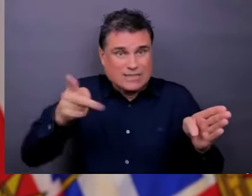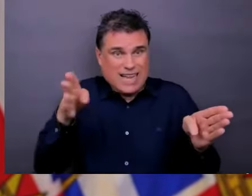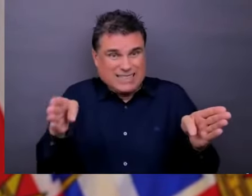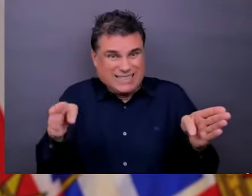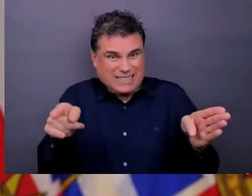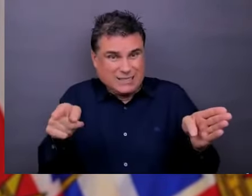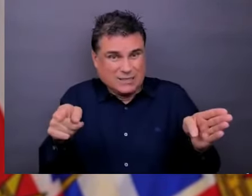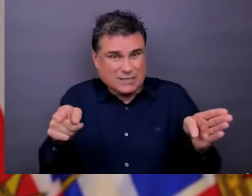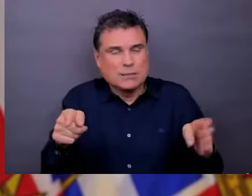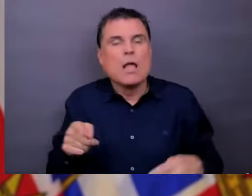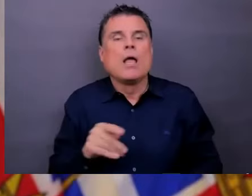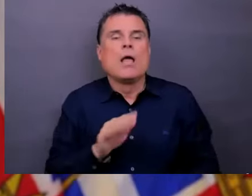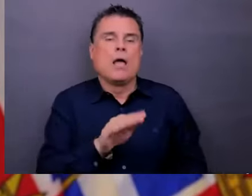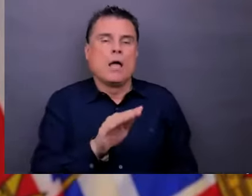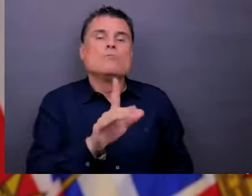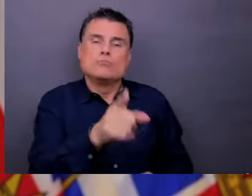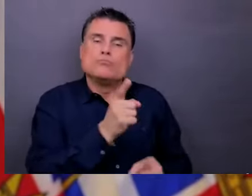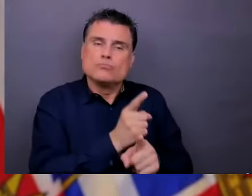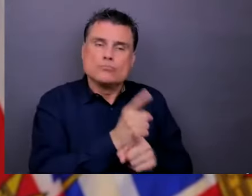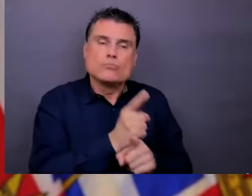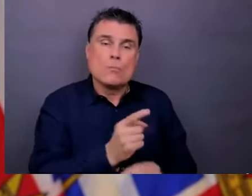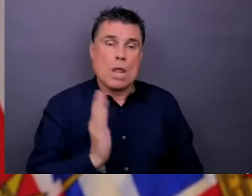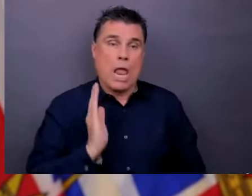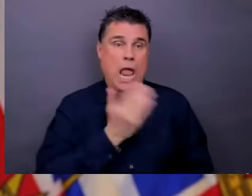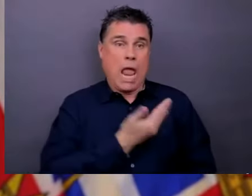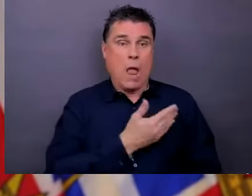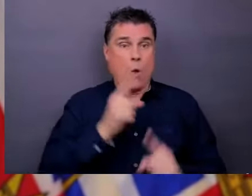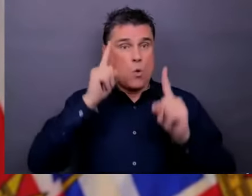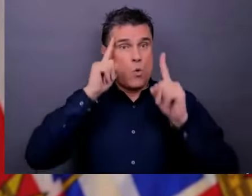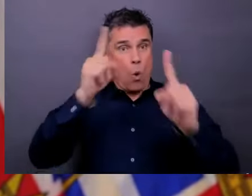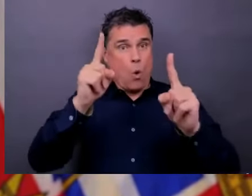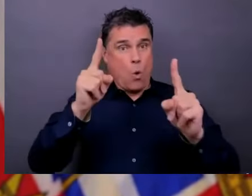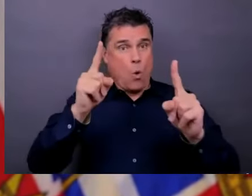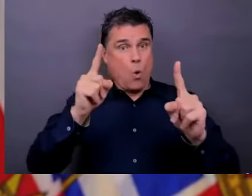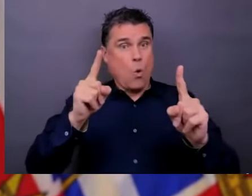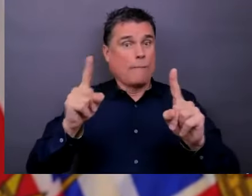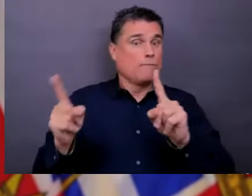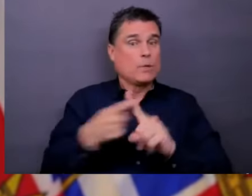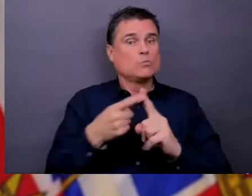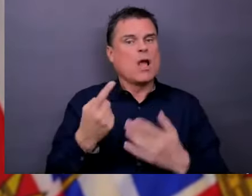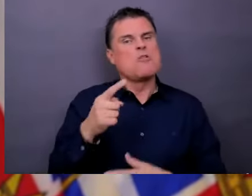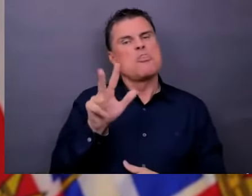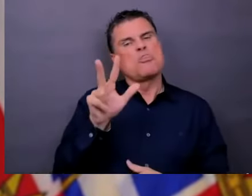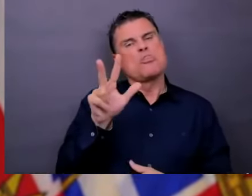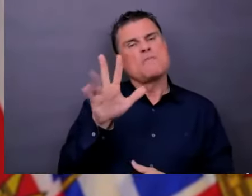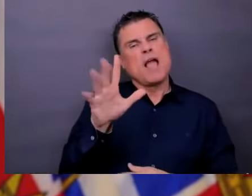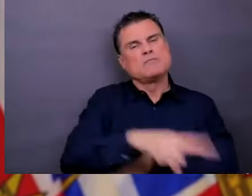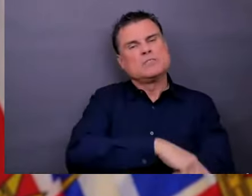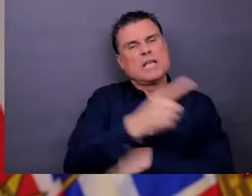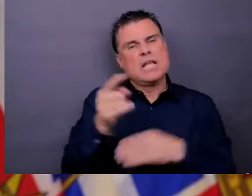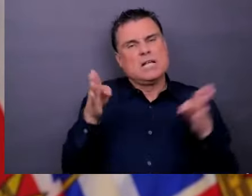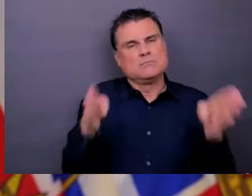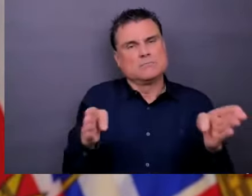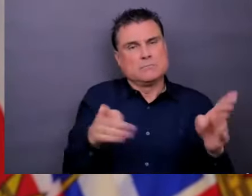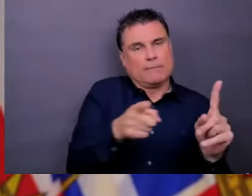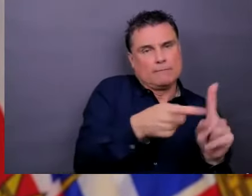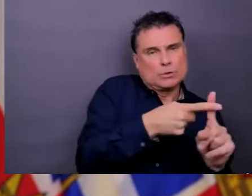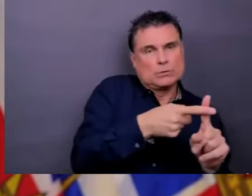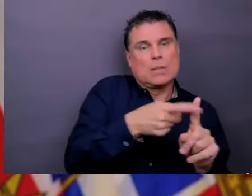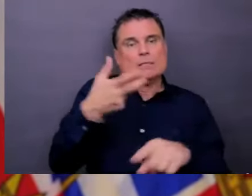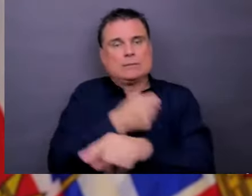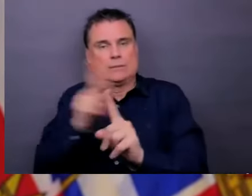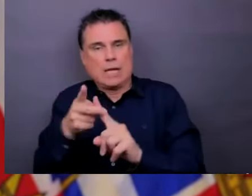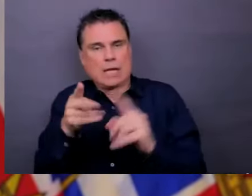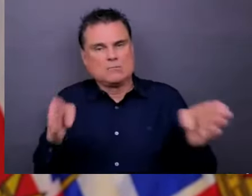target was to try and do it within, 35 days. But, you know, these are operational considerations. And so it depends a little